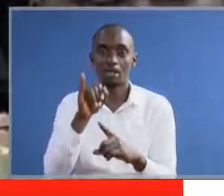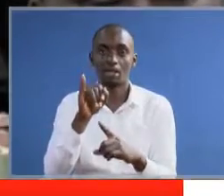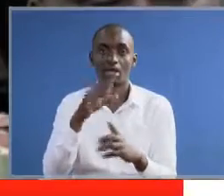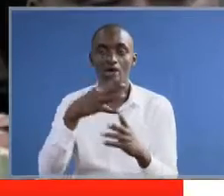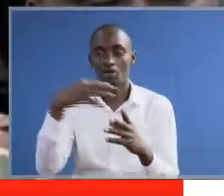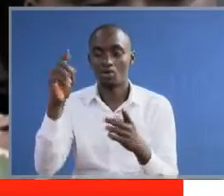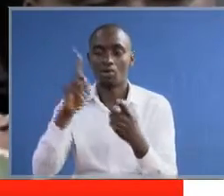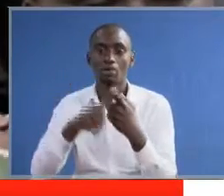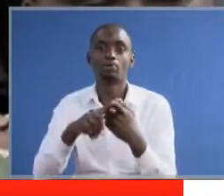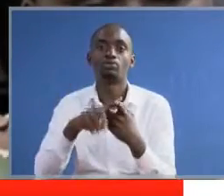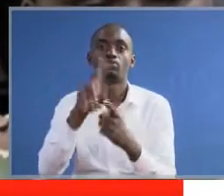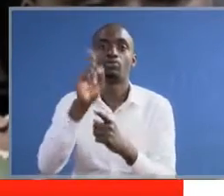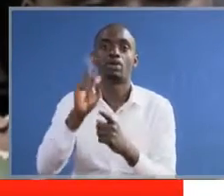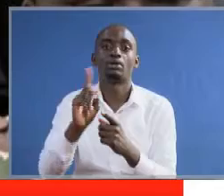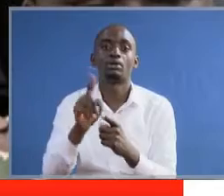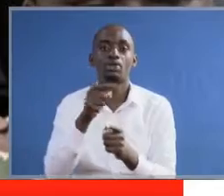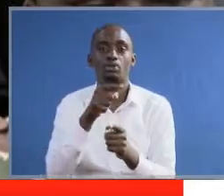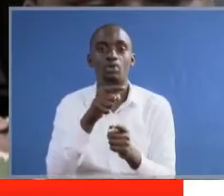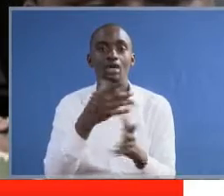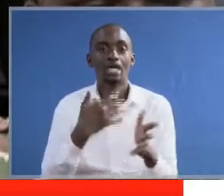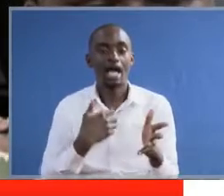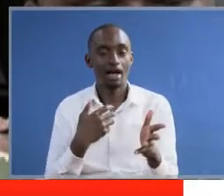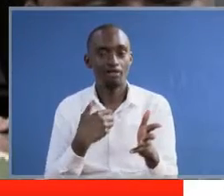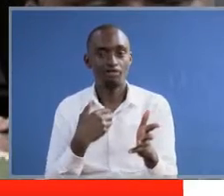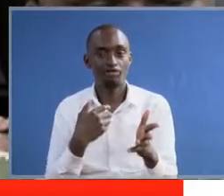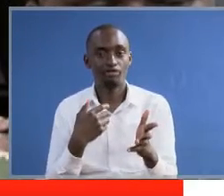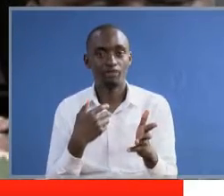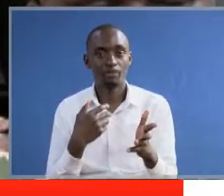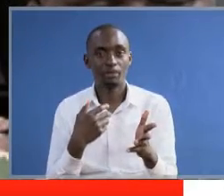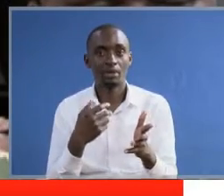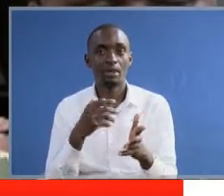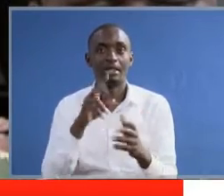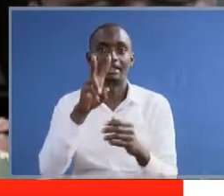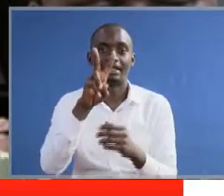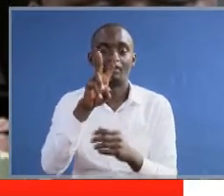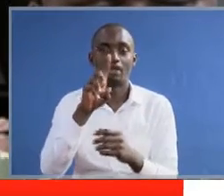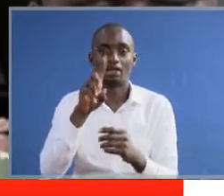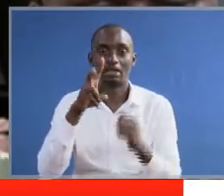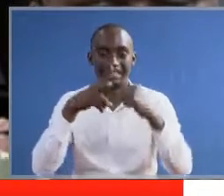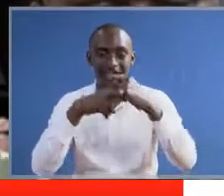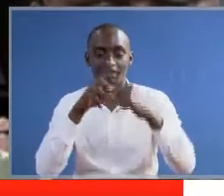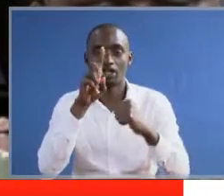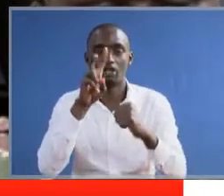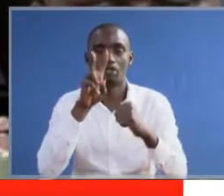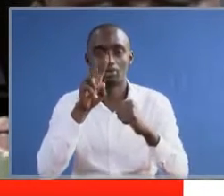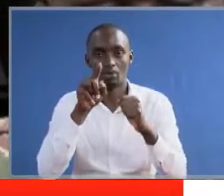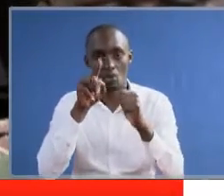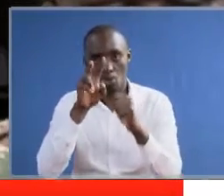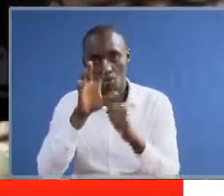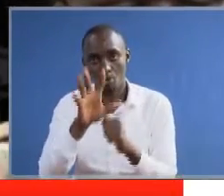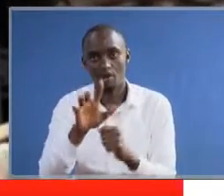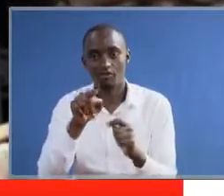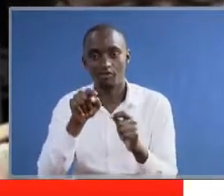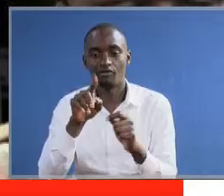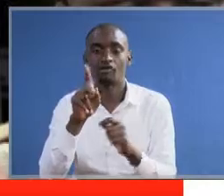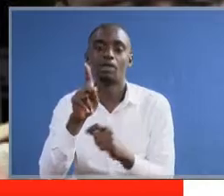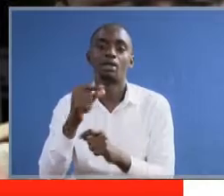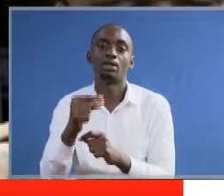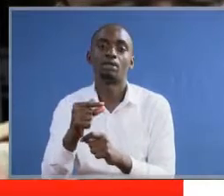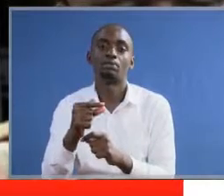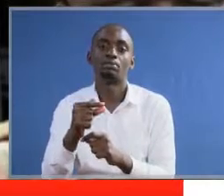The tusks you see here weighs around 72.5 kgs. Street